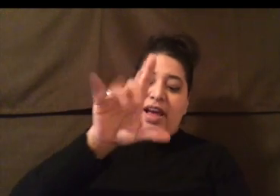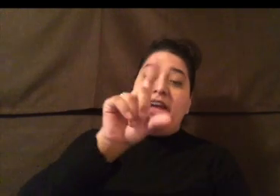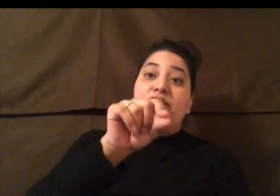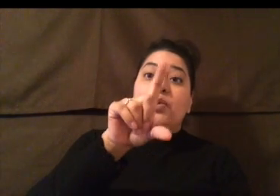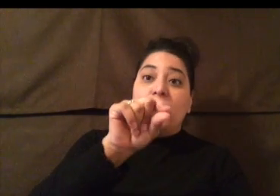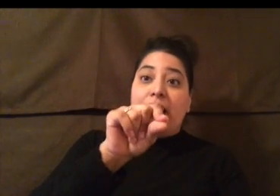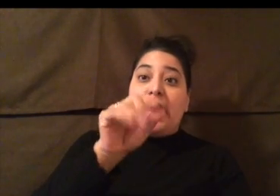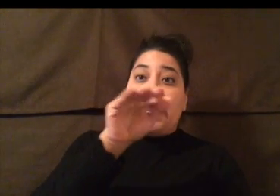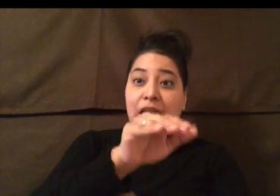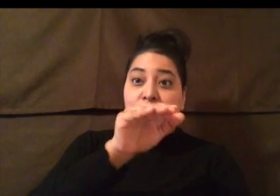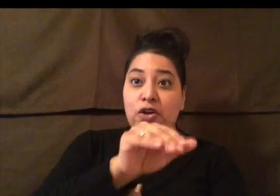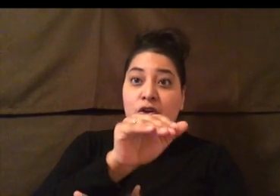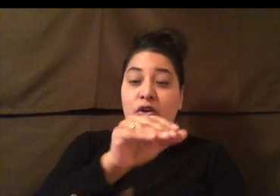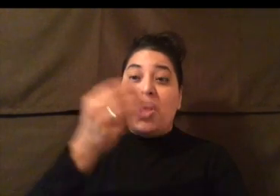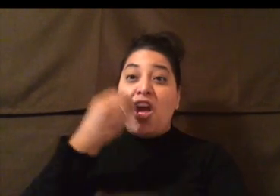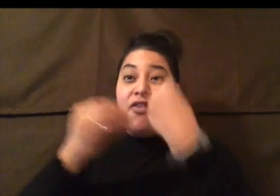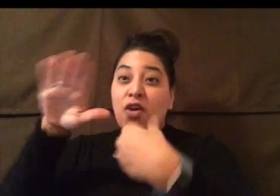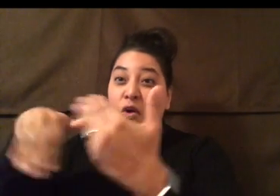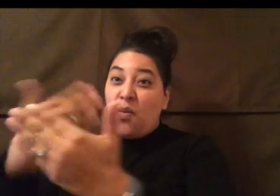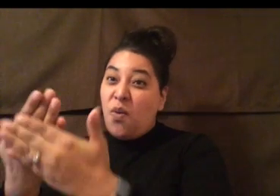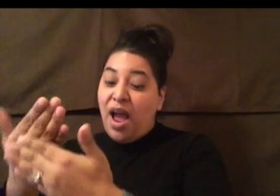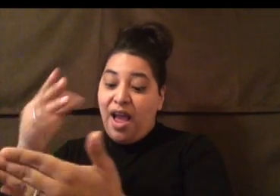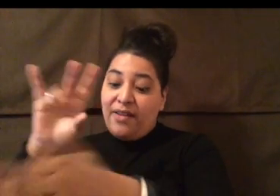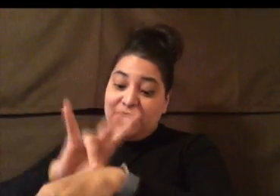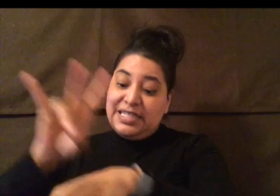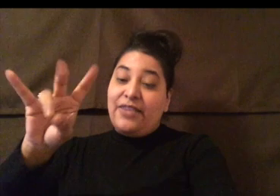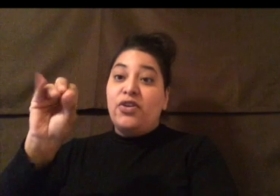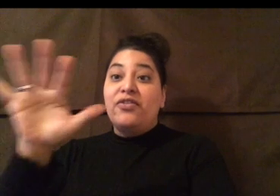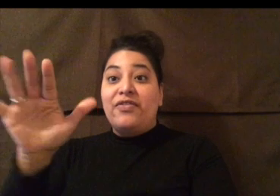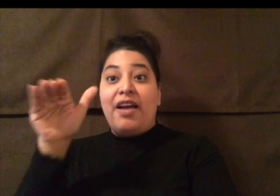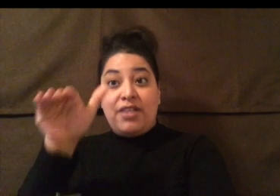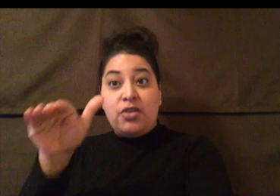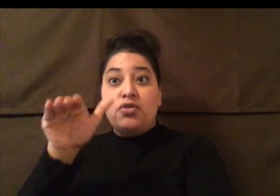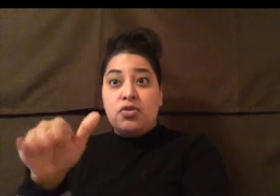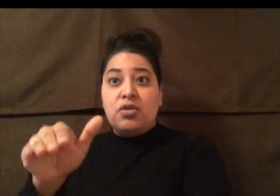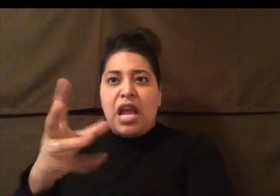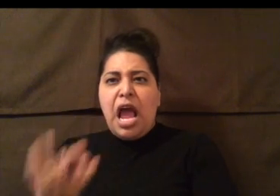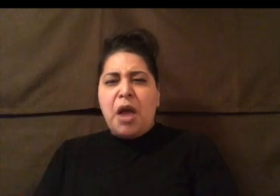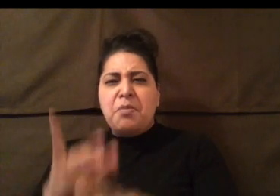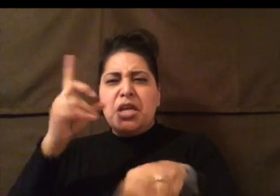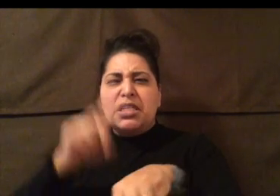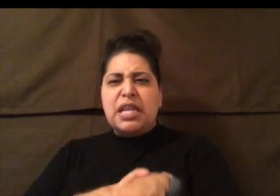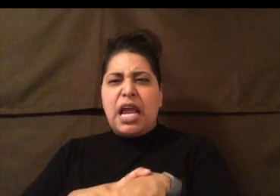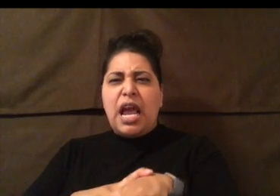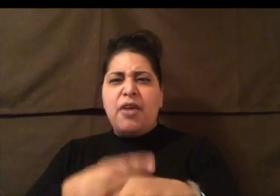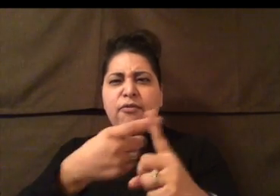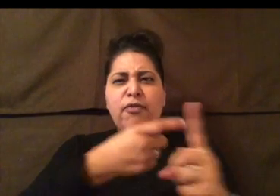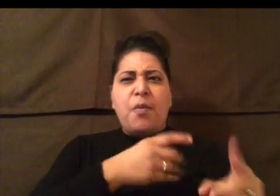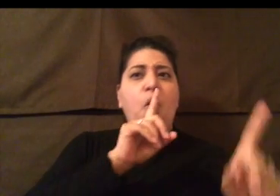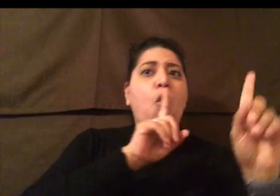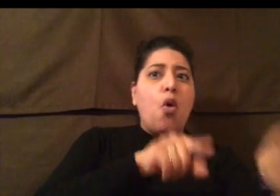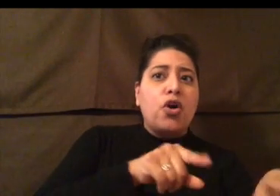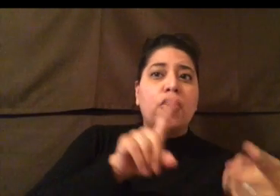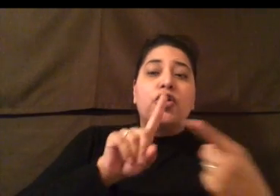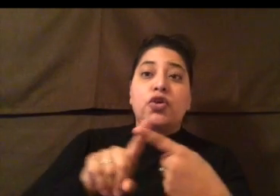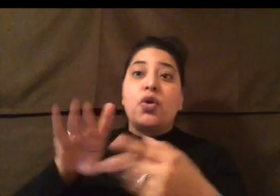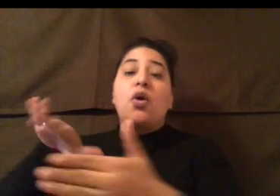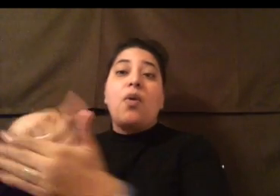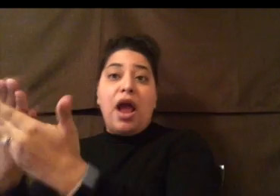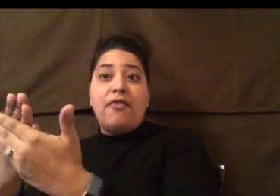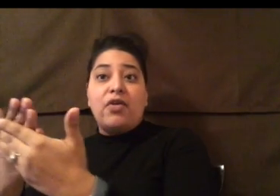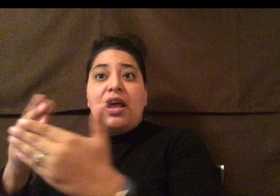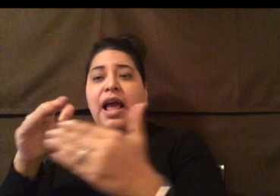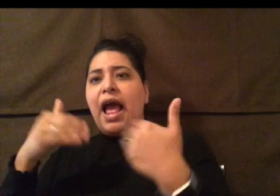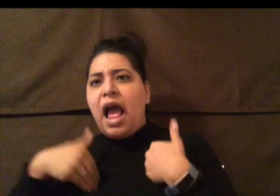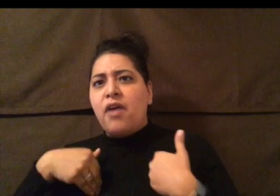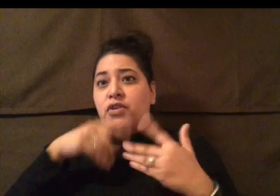for dinner through DoorDash at 5:20 p.m. Her order arrived at 7:05 p.m. How long did she have to wait